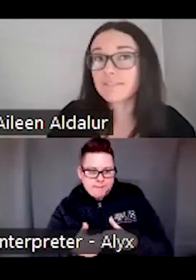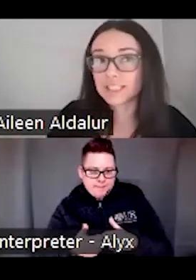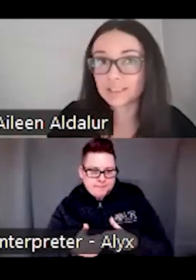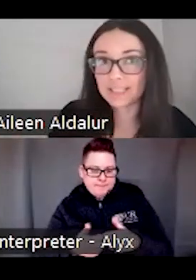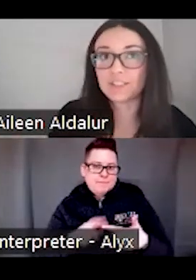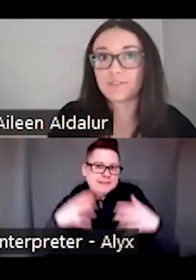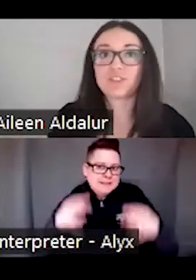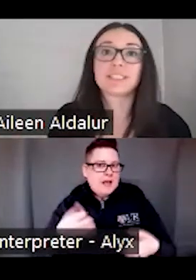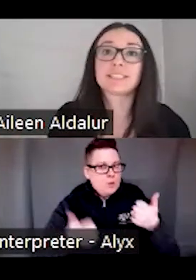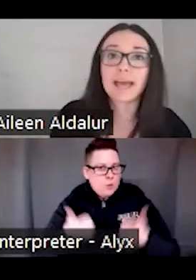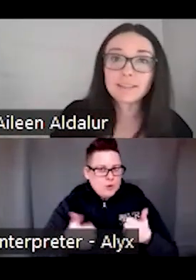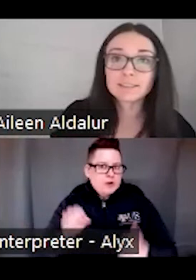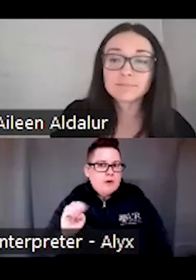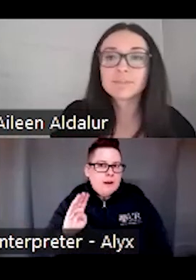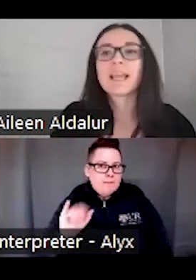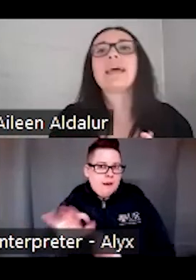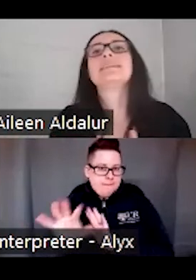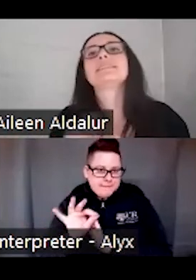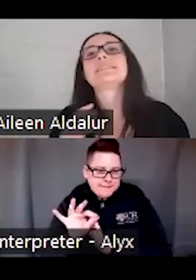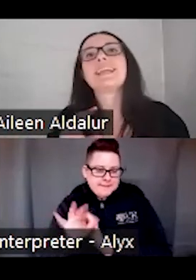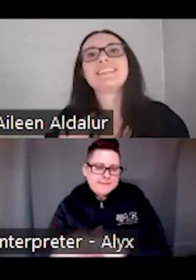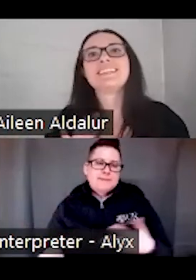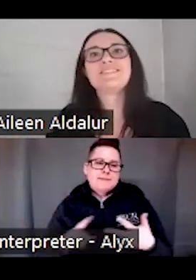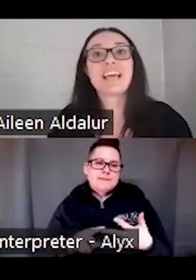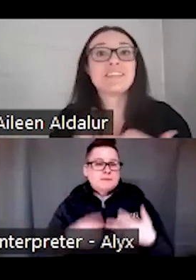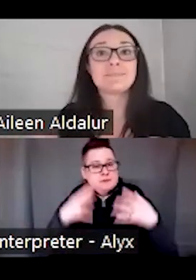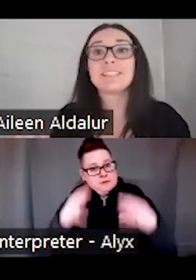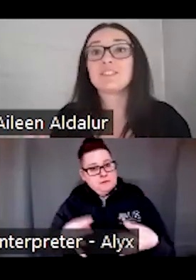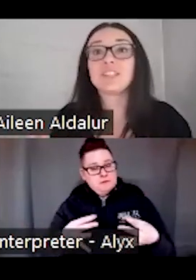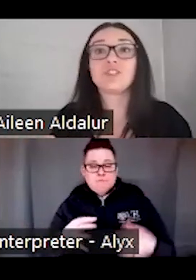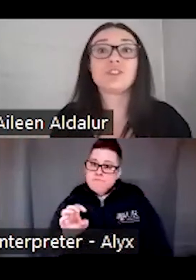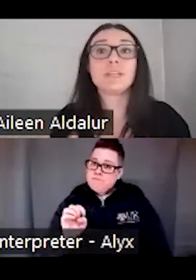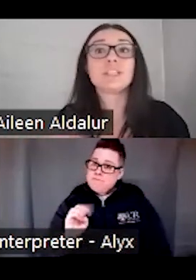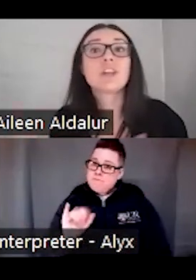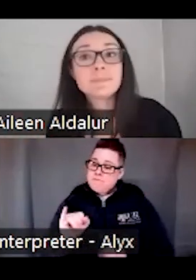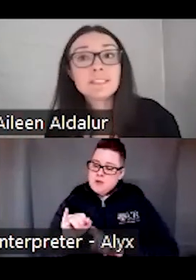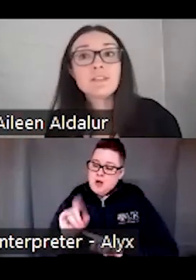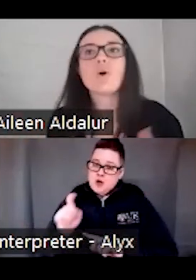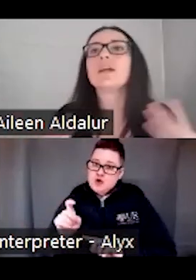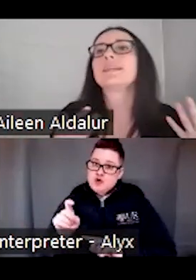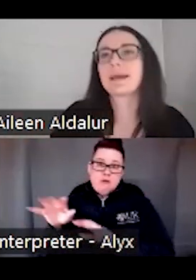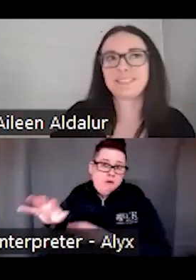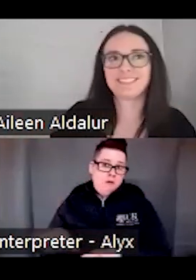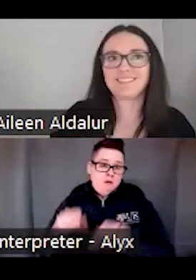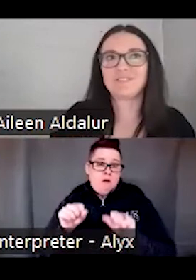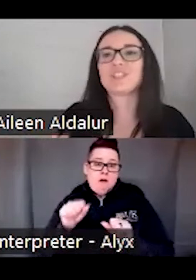deciding which evidence-based intervention to select, and deciding if the evidence-based intervention should be adopted or adapted for the